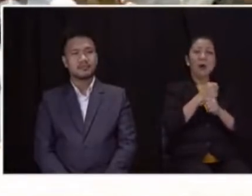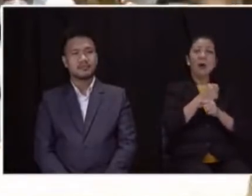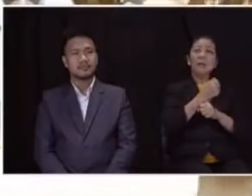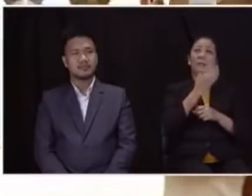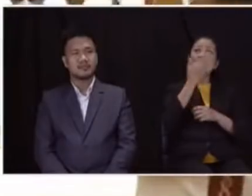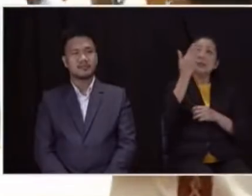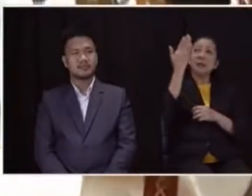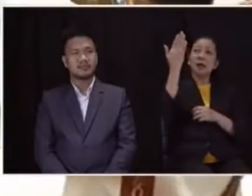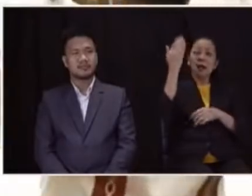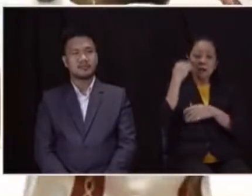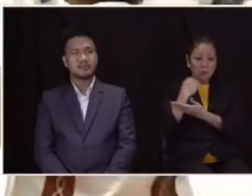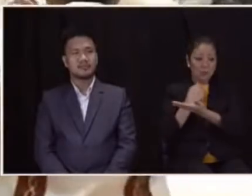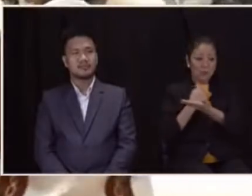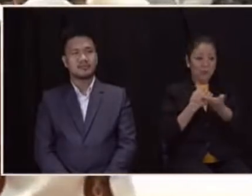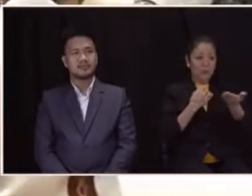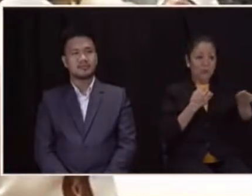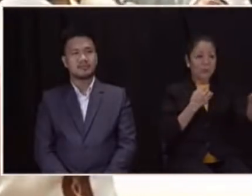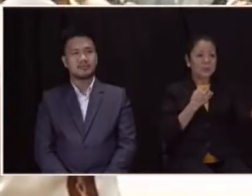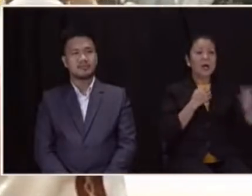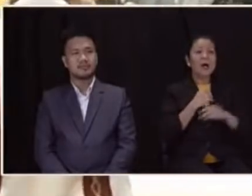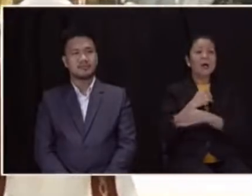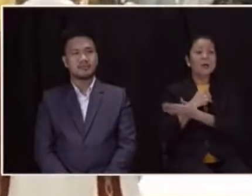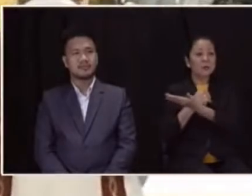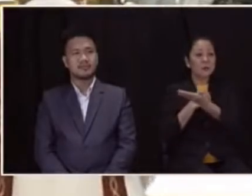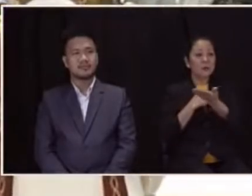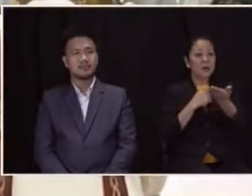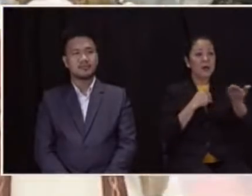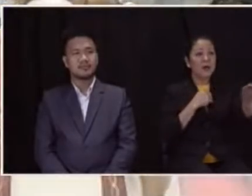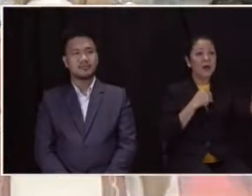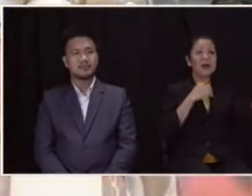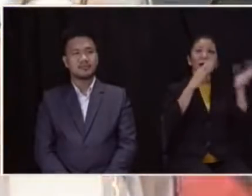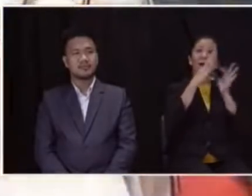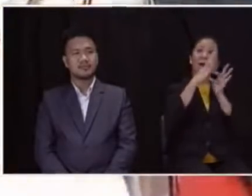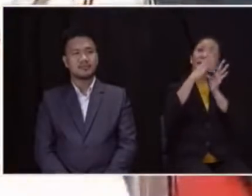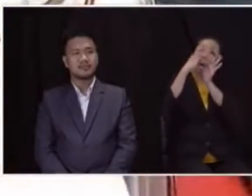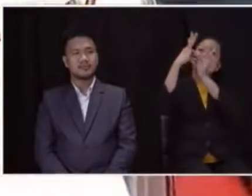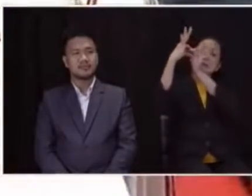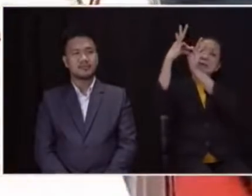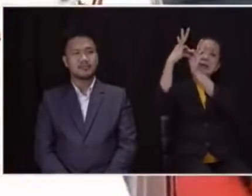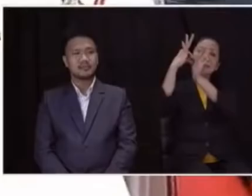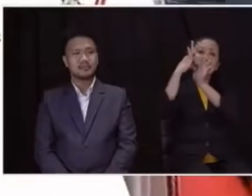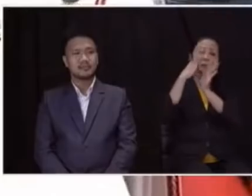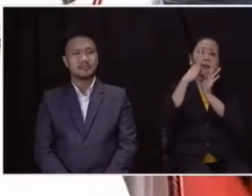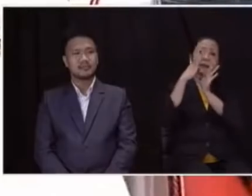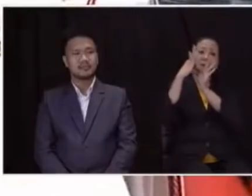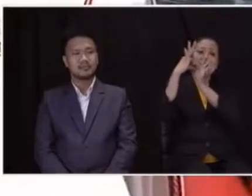Oh,